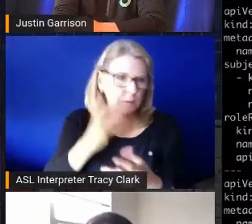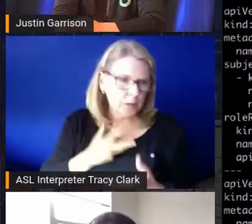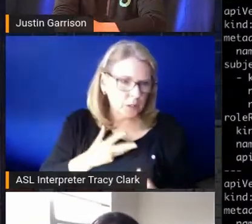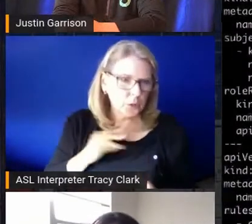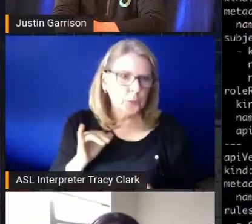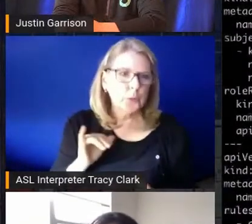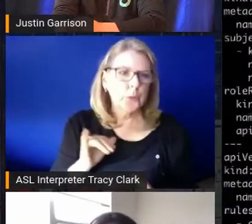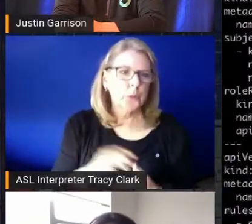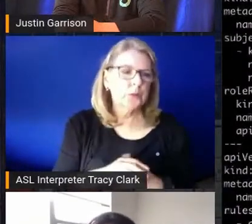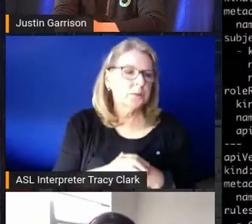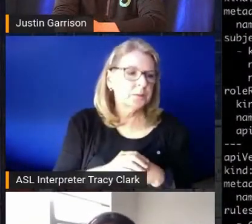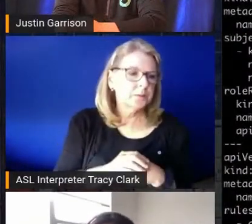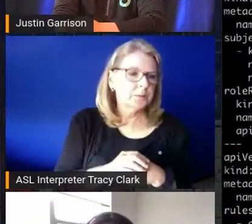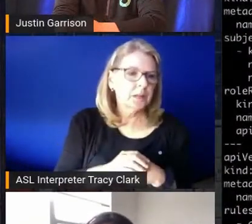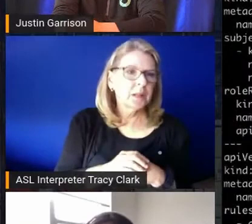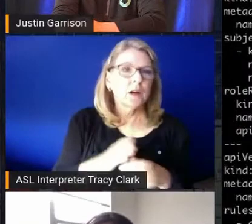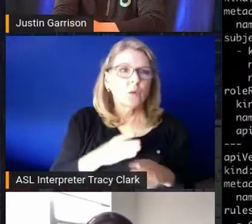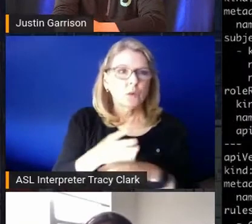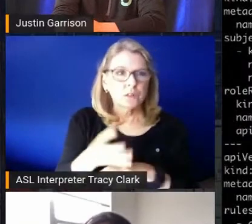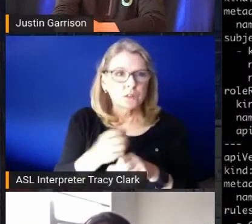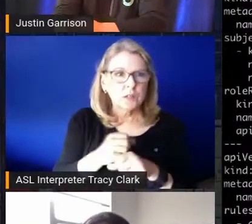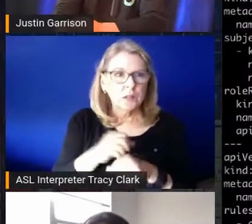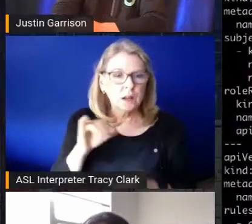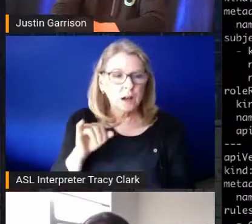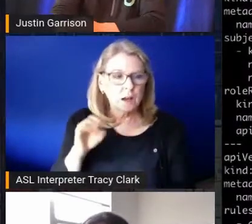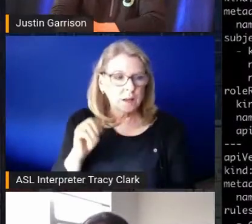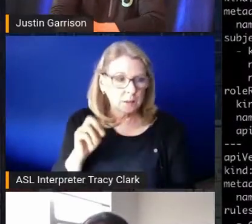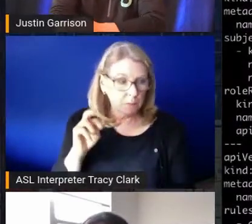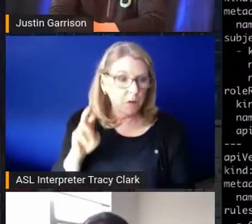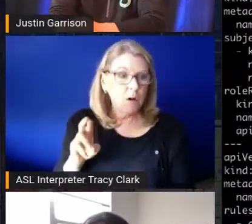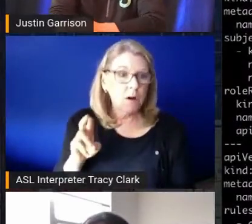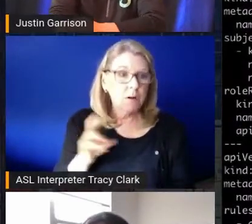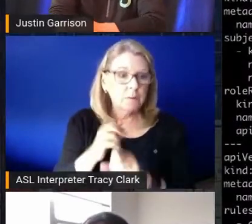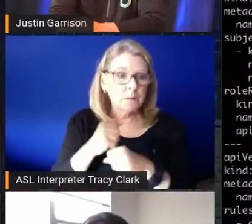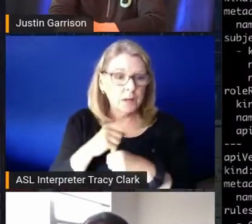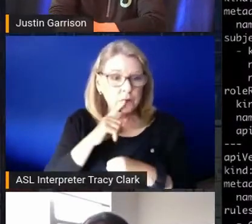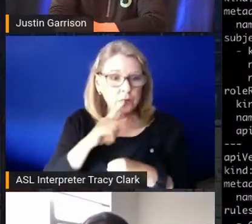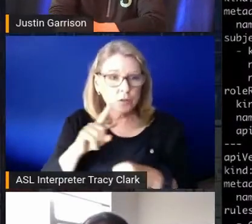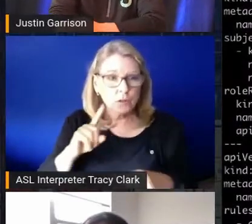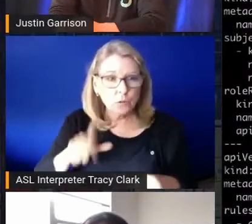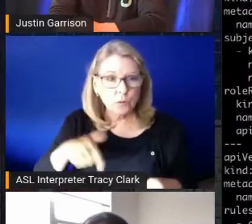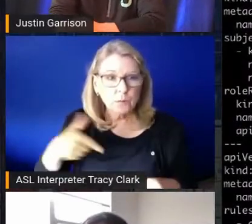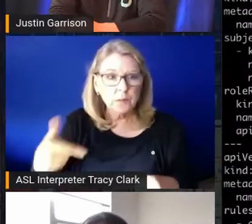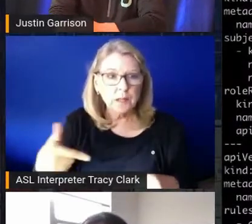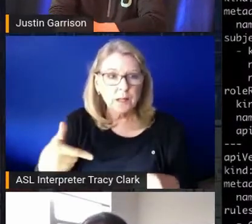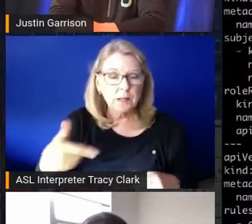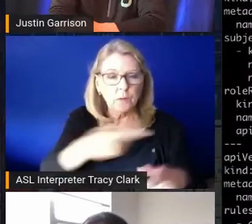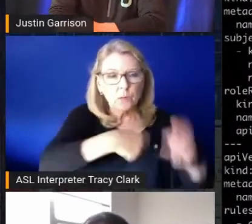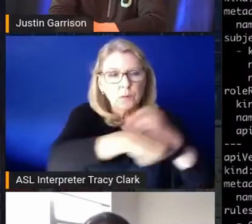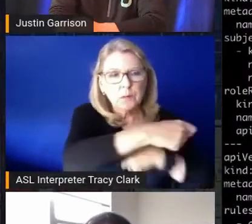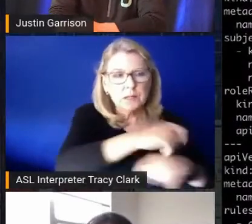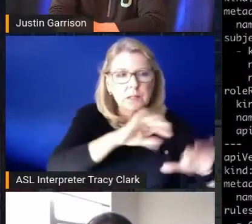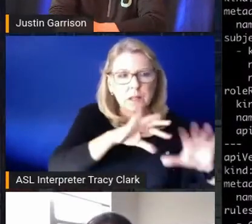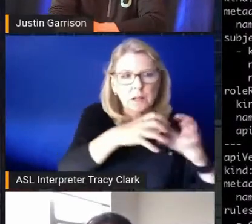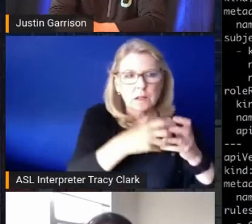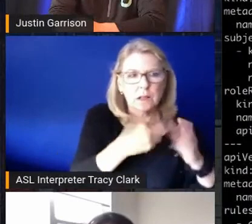So once you get the IAM_ARN, make sure you replace in the cluster role manifest file before you apply.